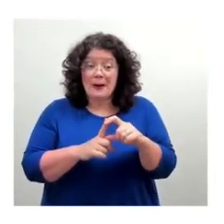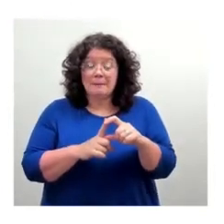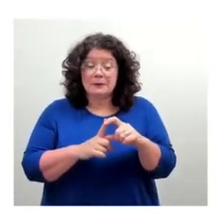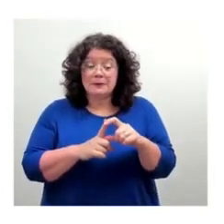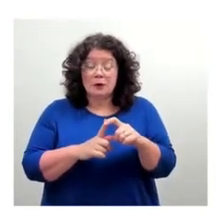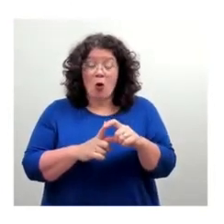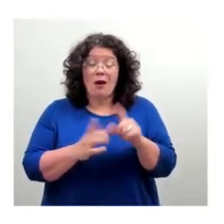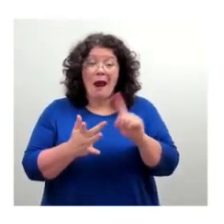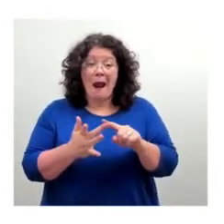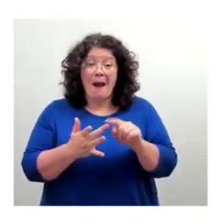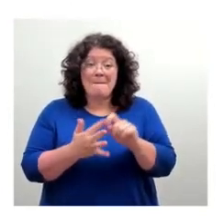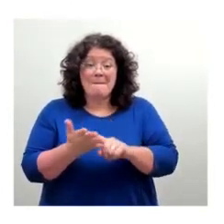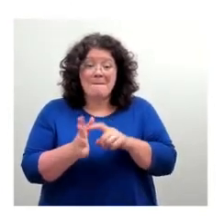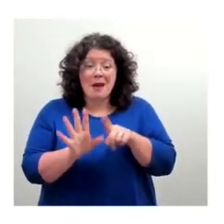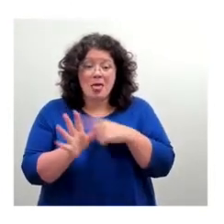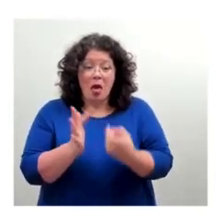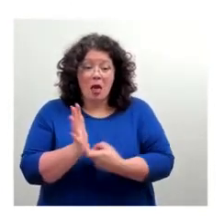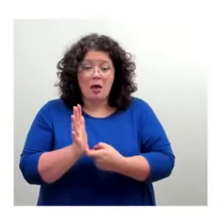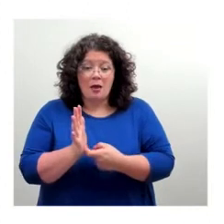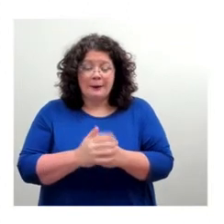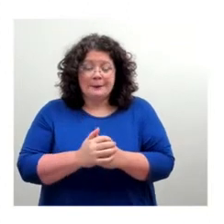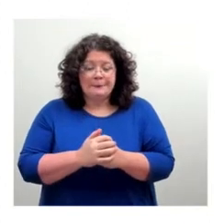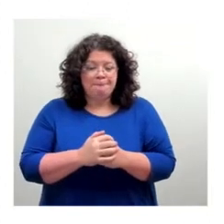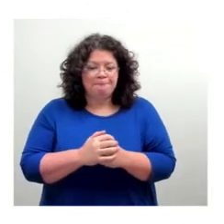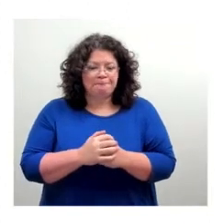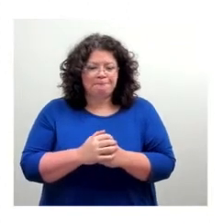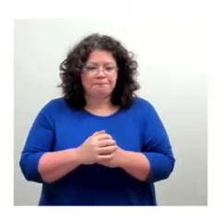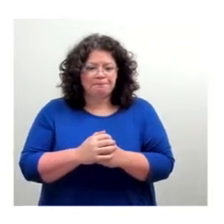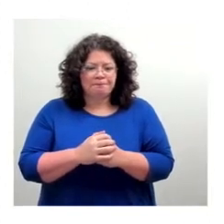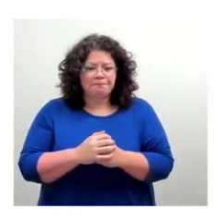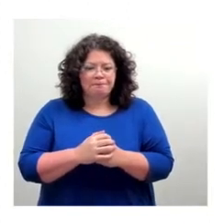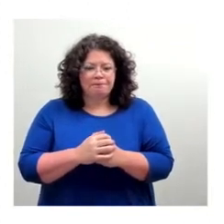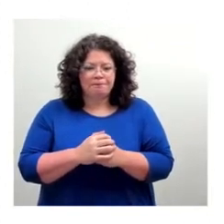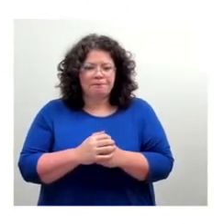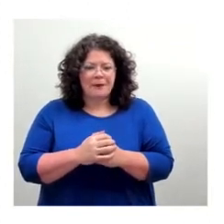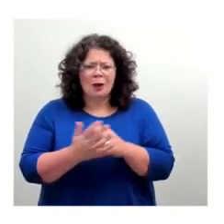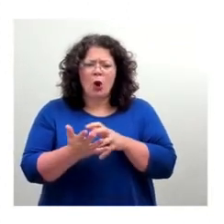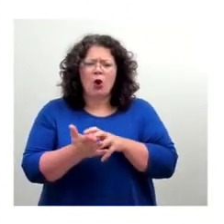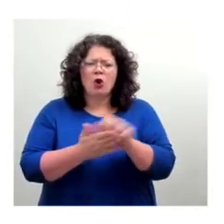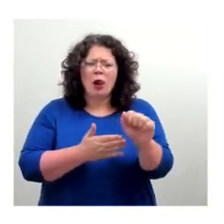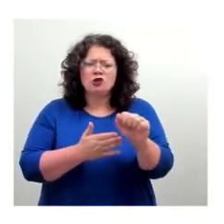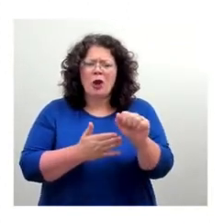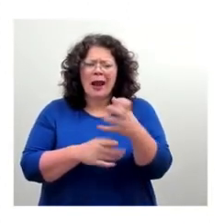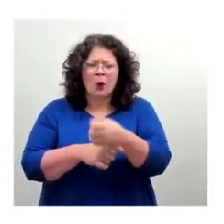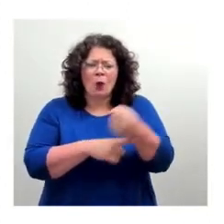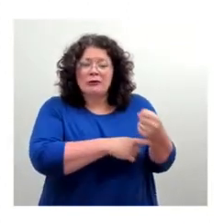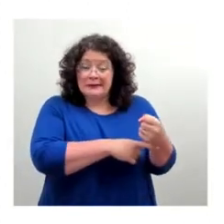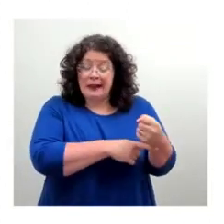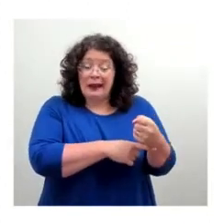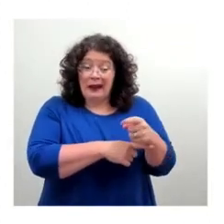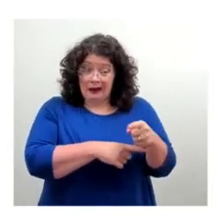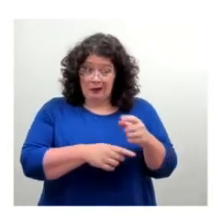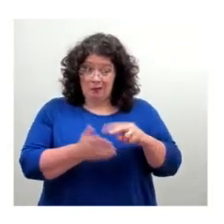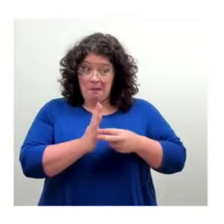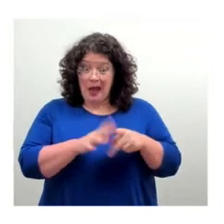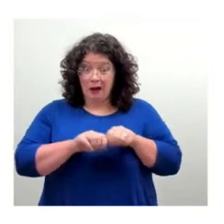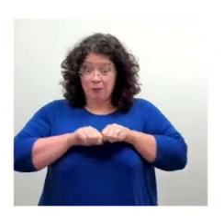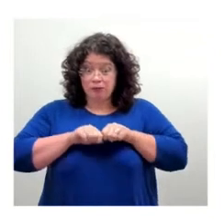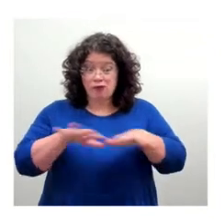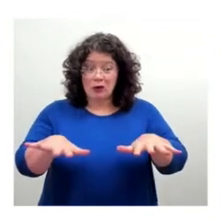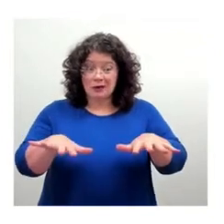was placed on iPlayer, and these are the things we had to react to. We also had a load of box sets that came onto